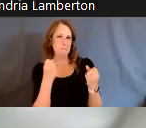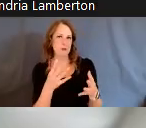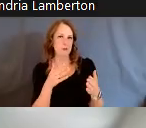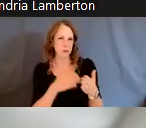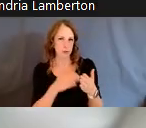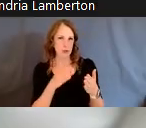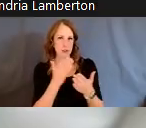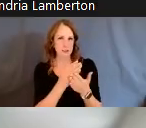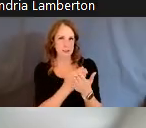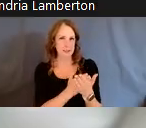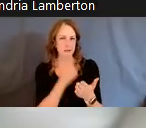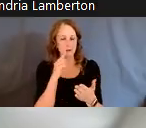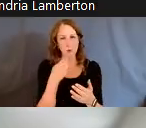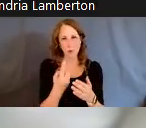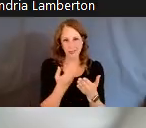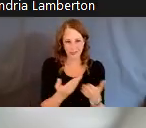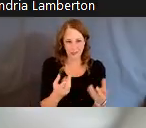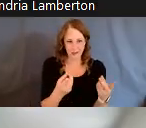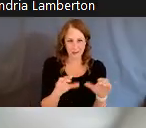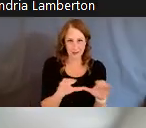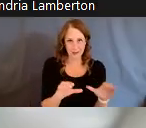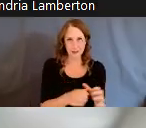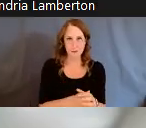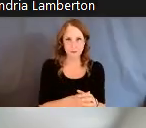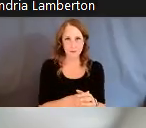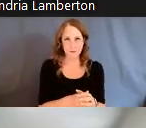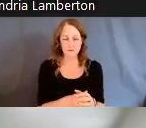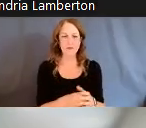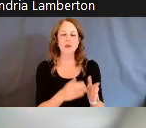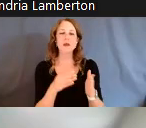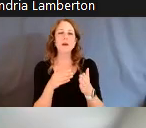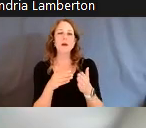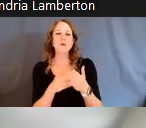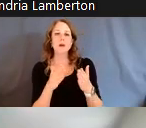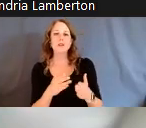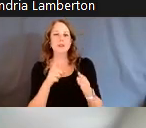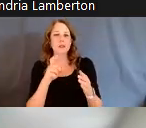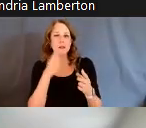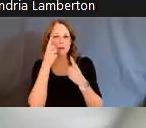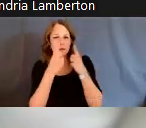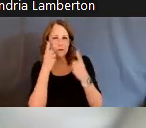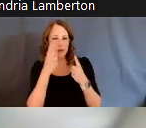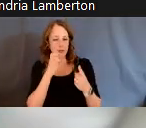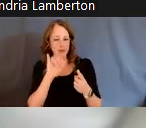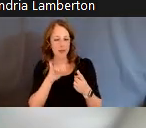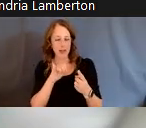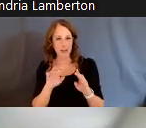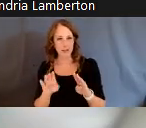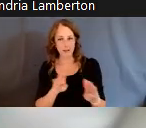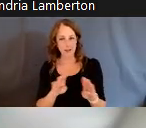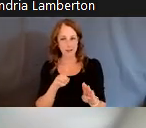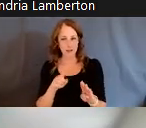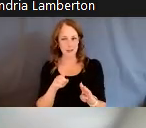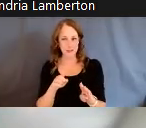listed for one action. Prosecutors also have to consider whether the alleged conduct makes out